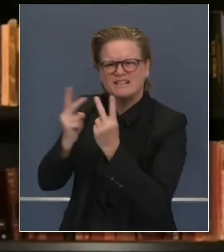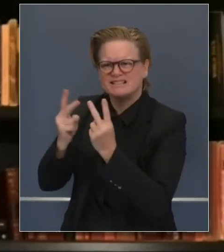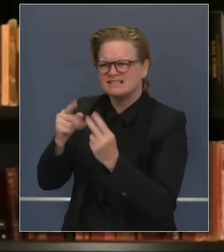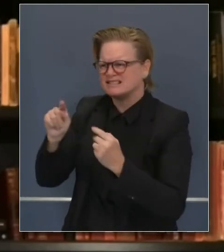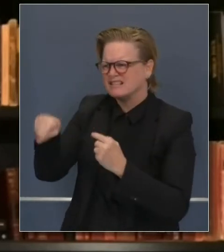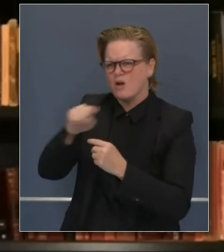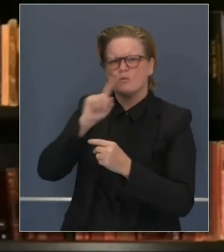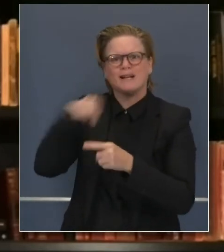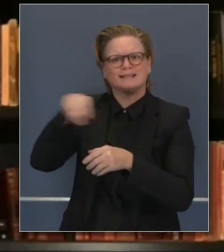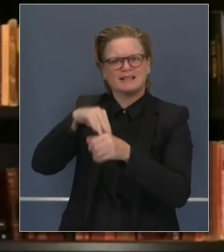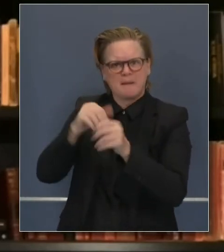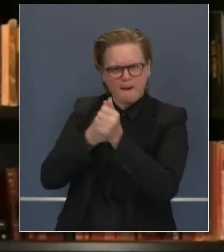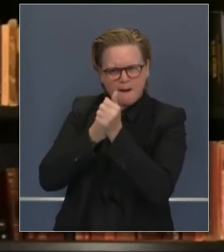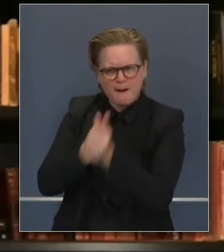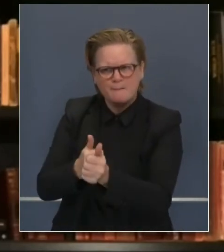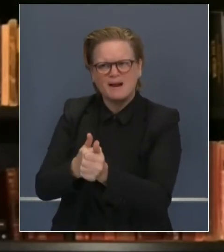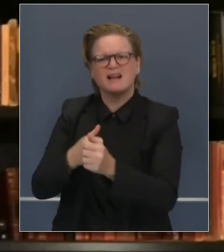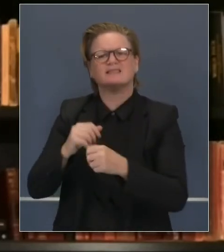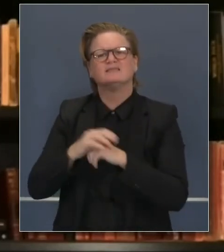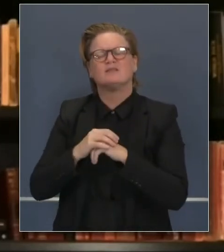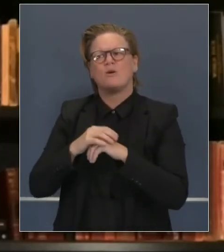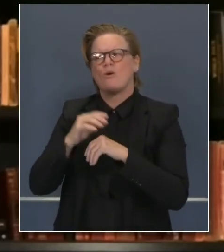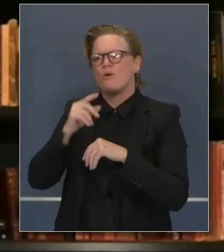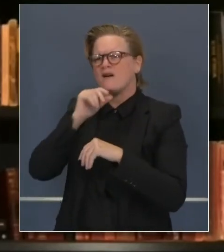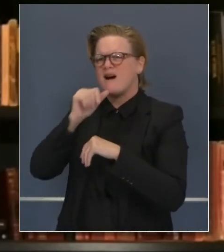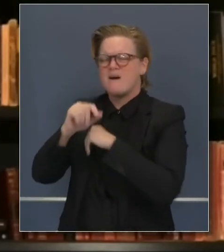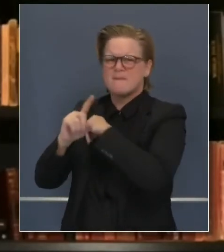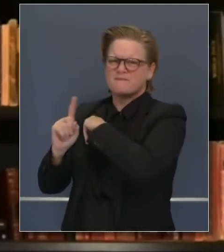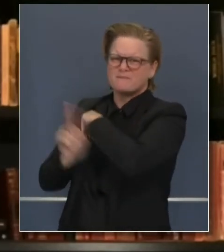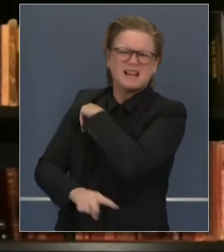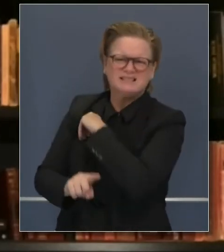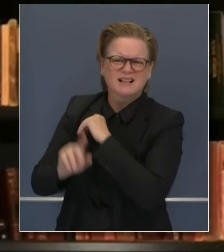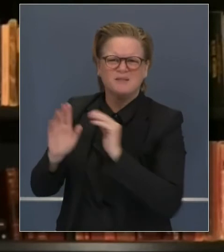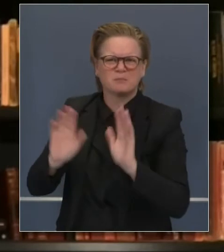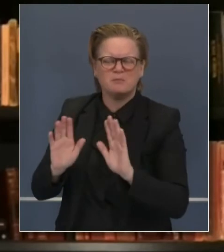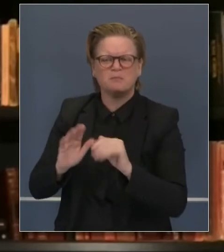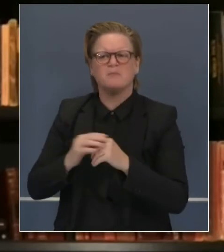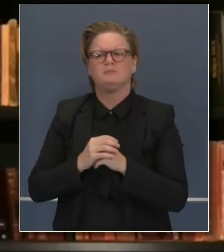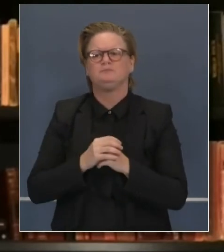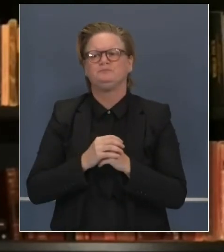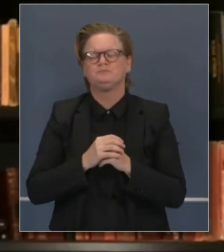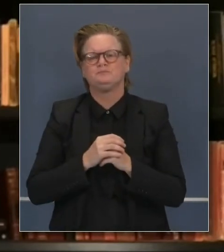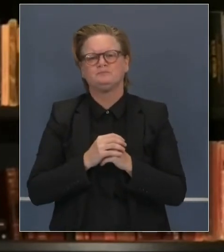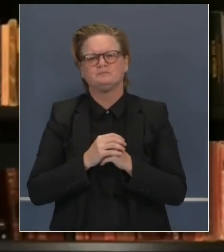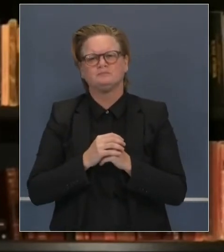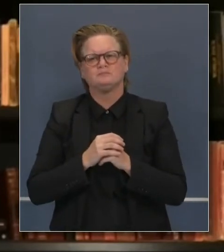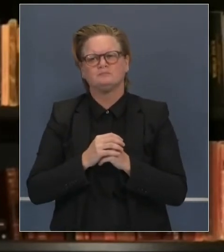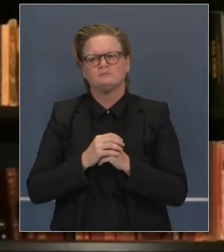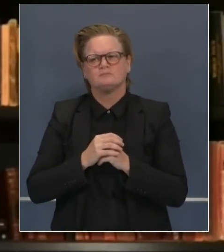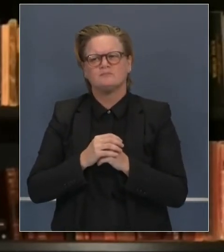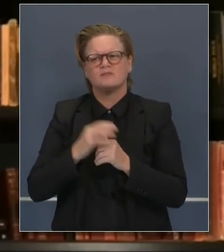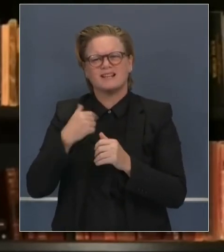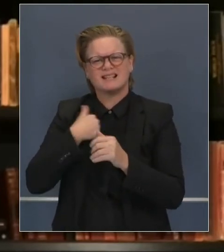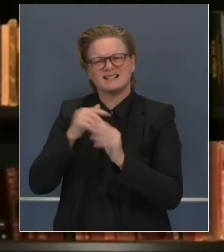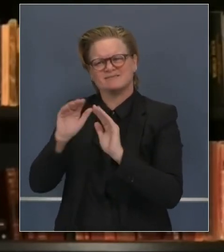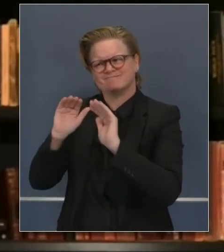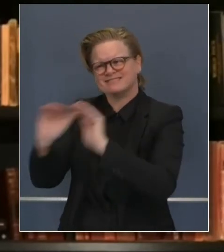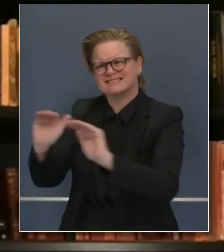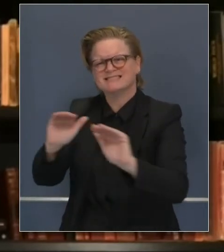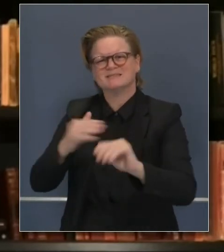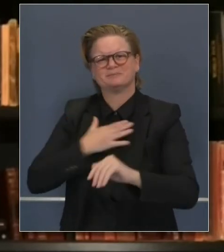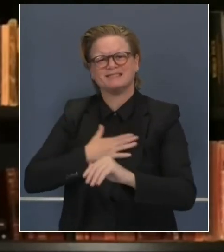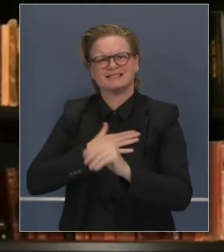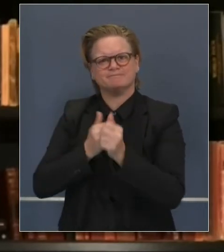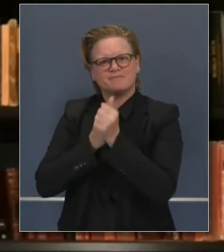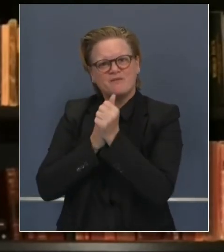hit businesses, whack them and fine them. They're really about getting people into compliance. and they're doing their part as well. So both